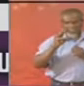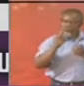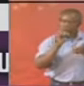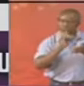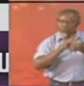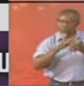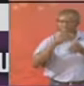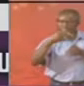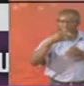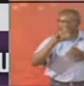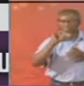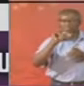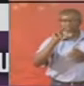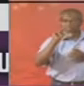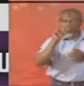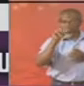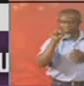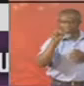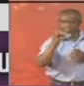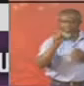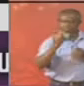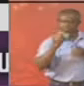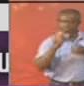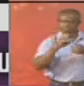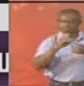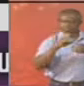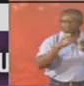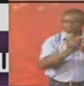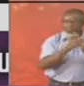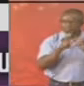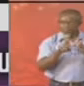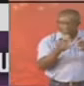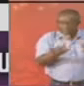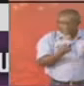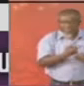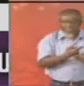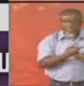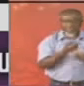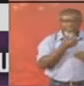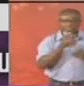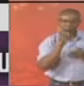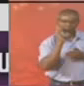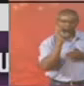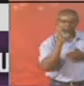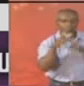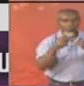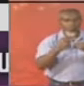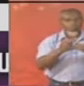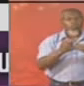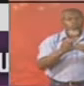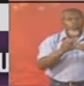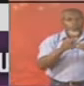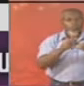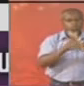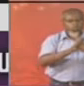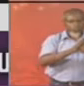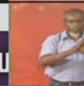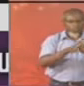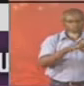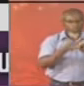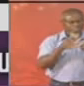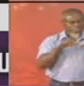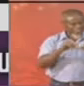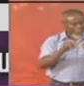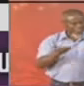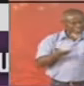Dr. Hines, several people today have spoken about COVID-19 being still with us. I'm wondering,